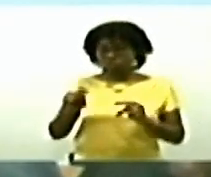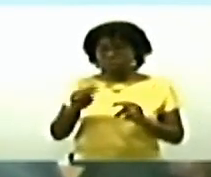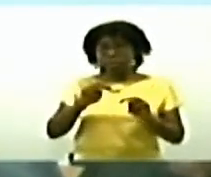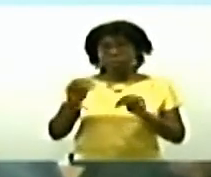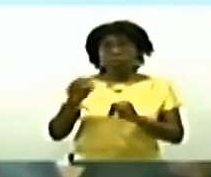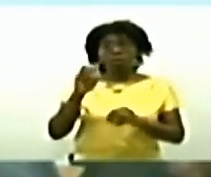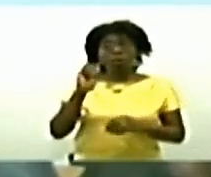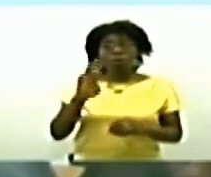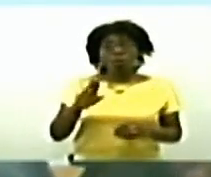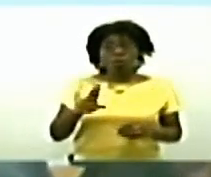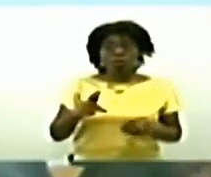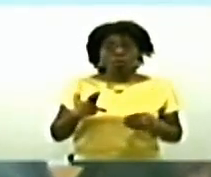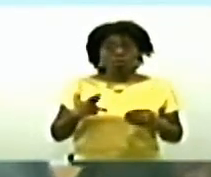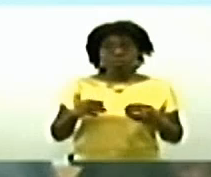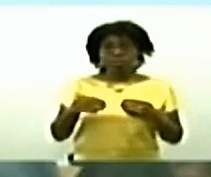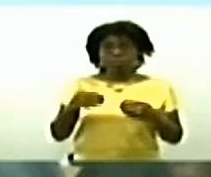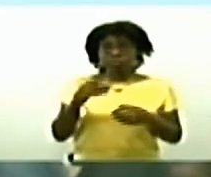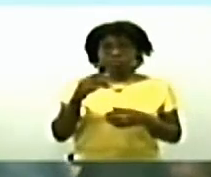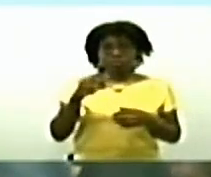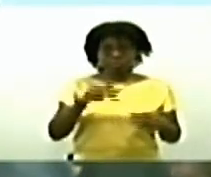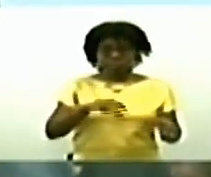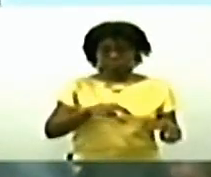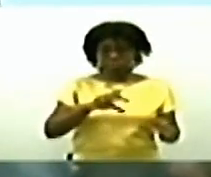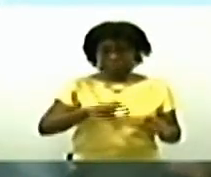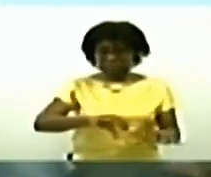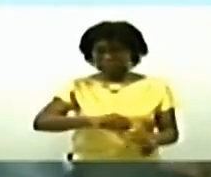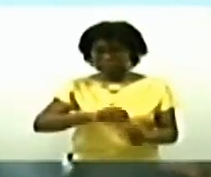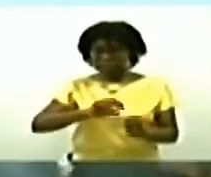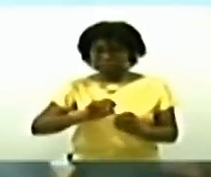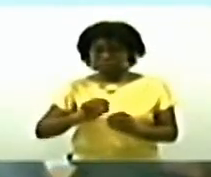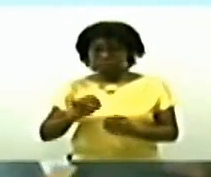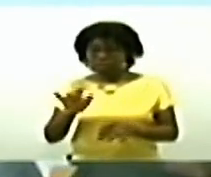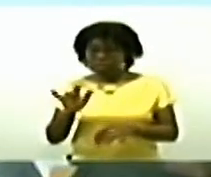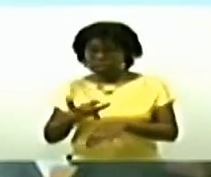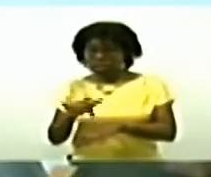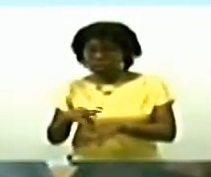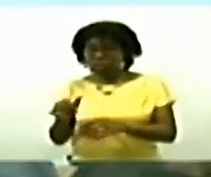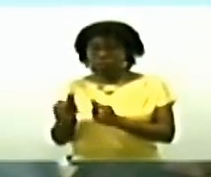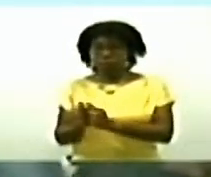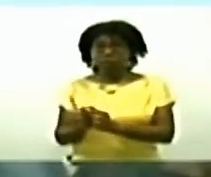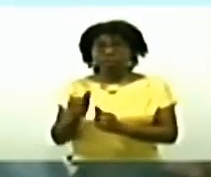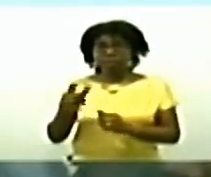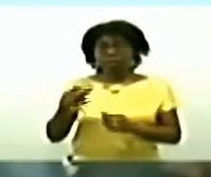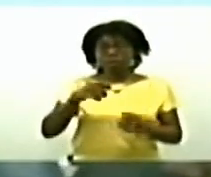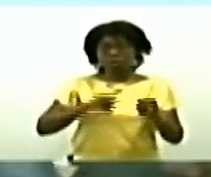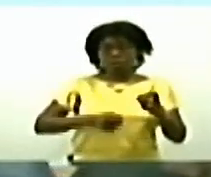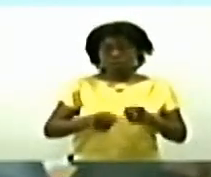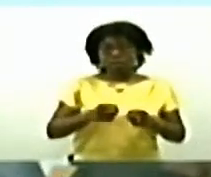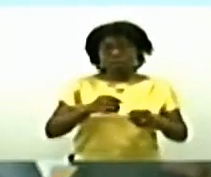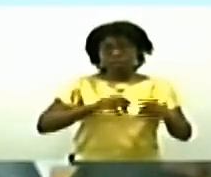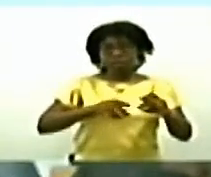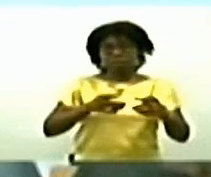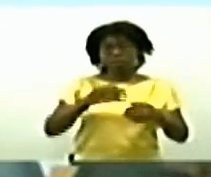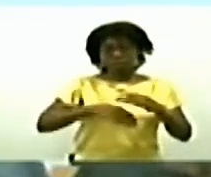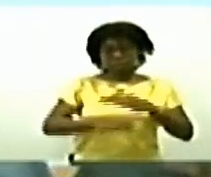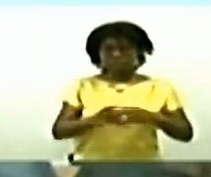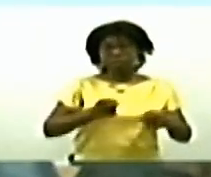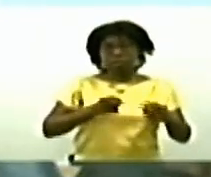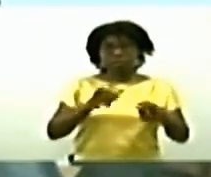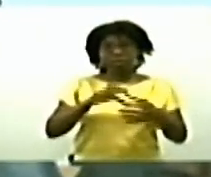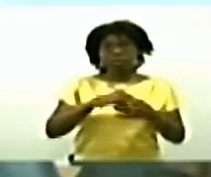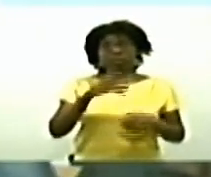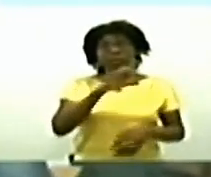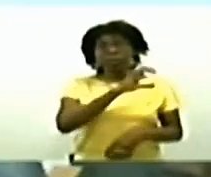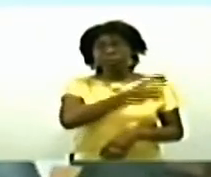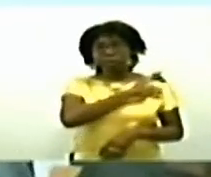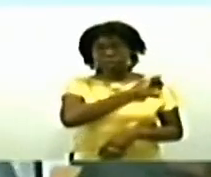with an immobilizing device or a motor vehicle under the control of the police officer or the police